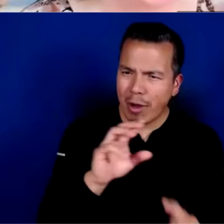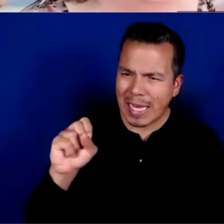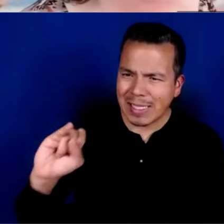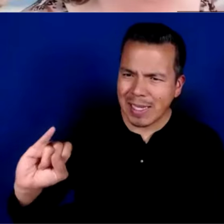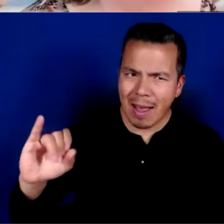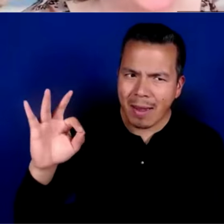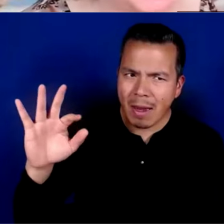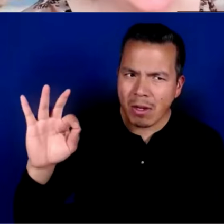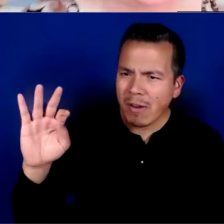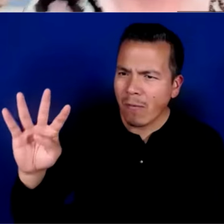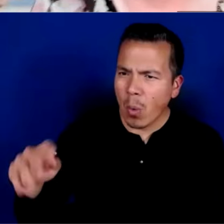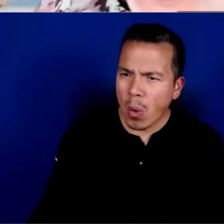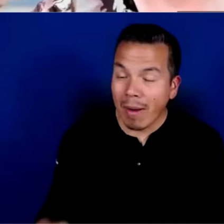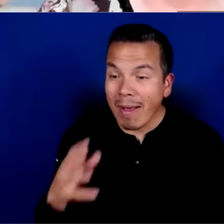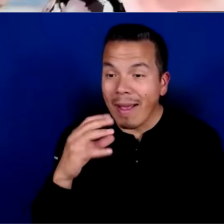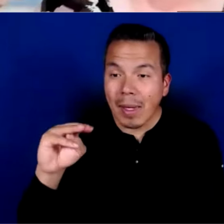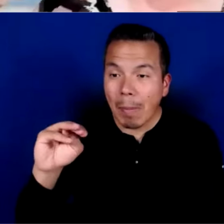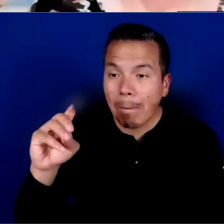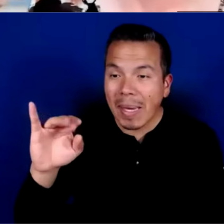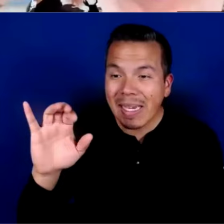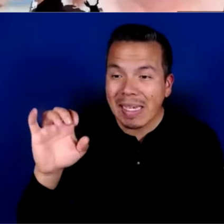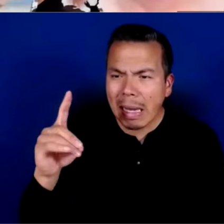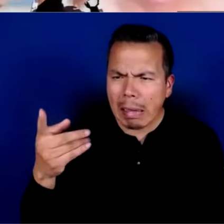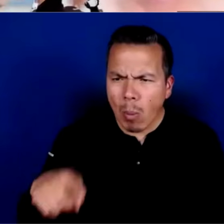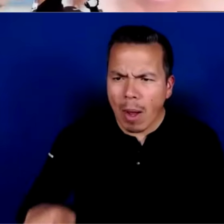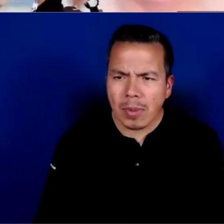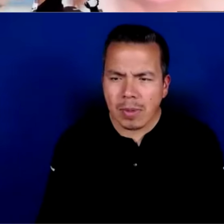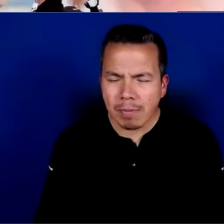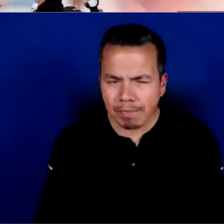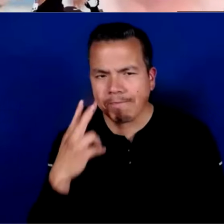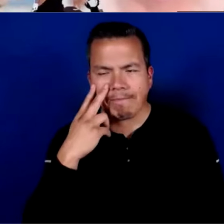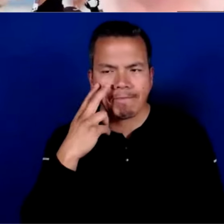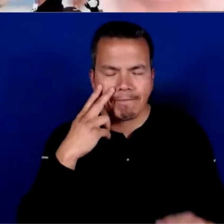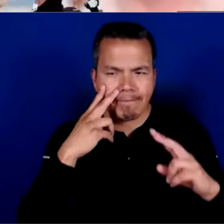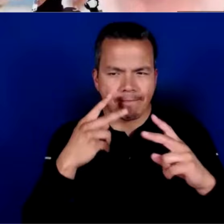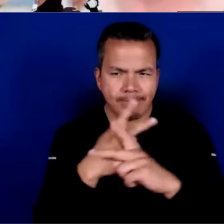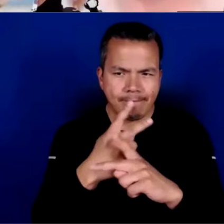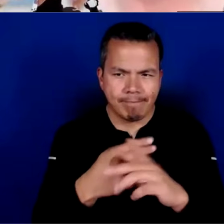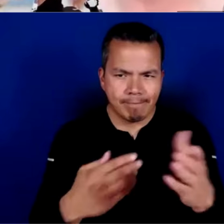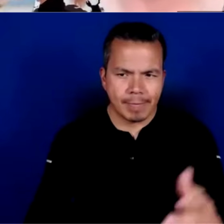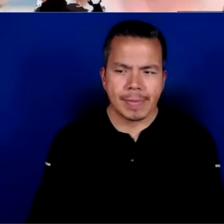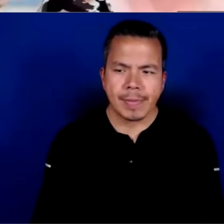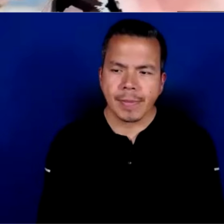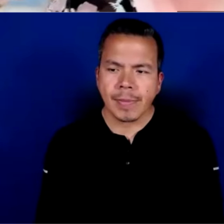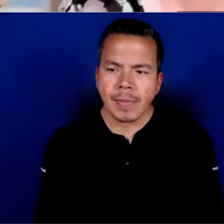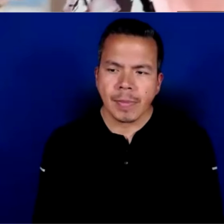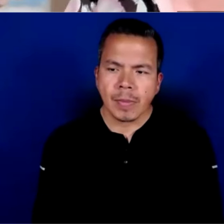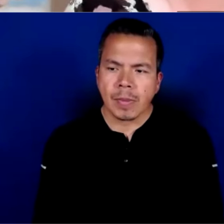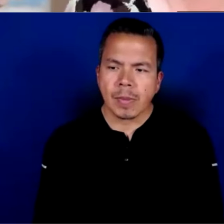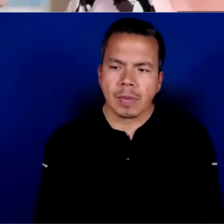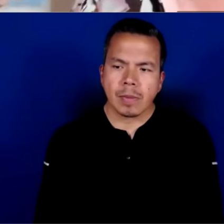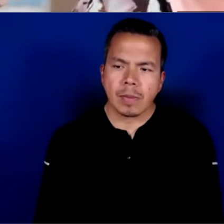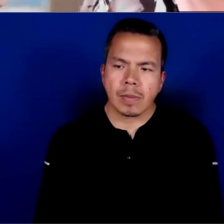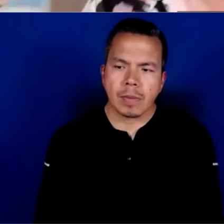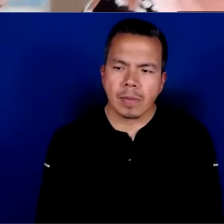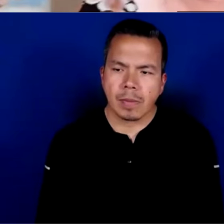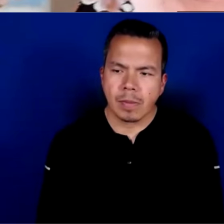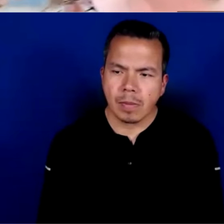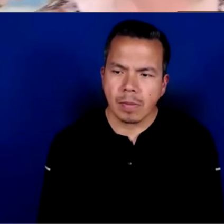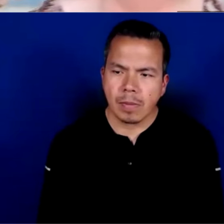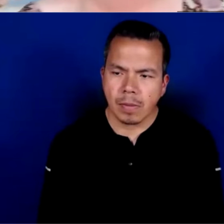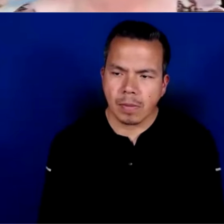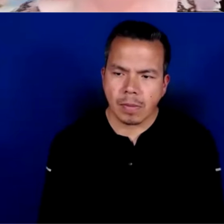happen to Morgan's Medicaid coverage? So let's take a look and see these answers. So